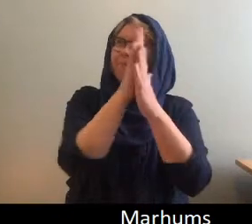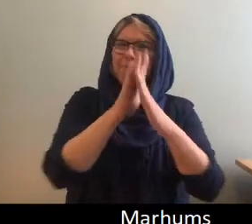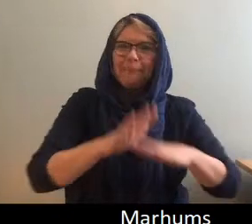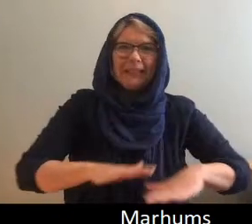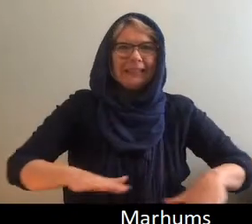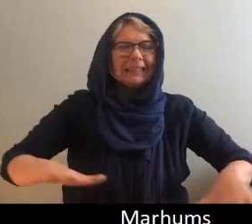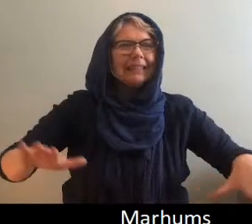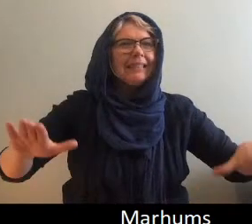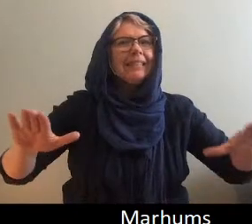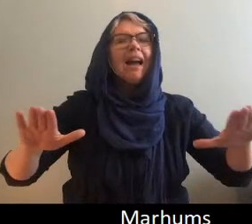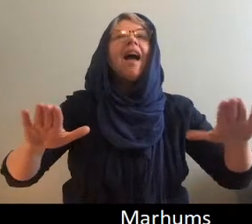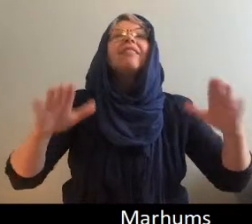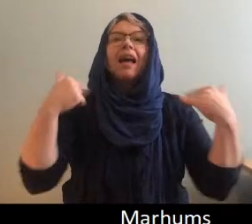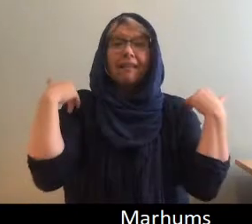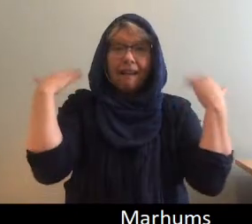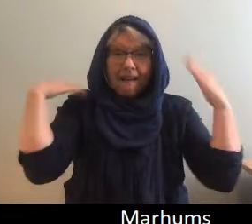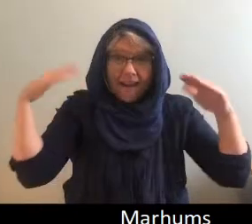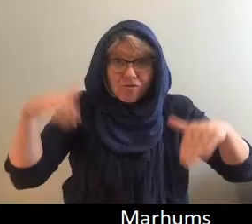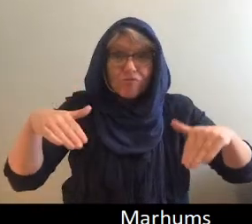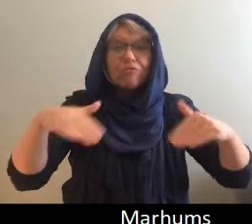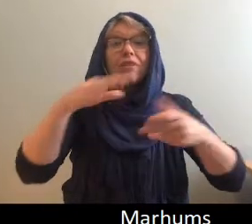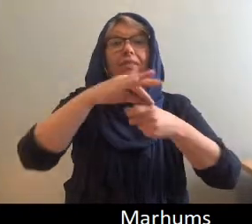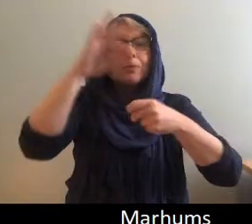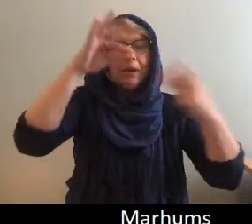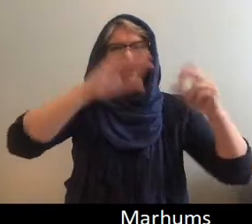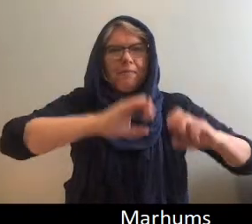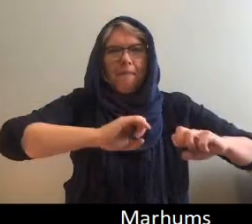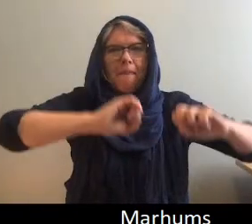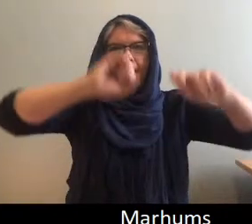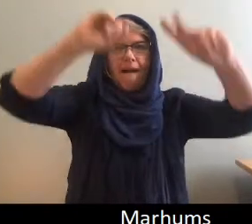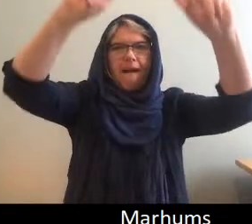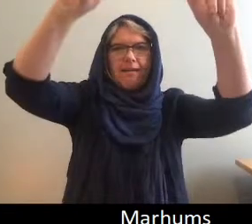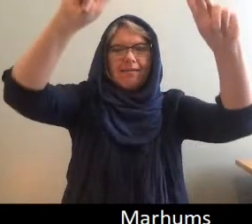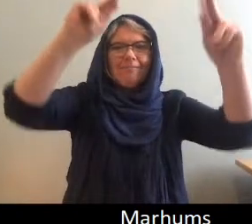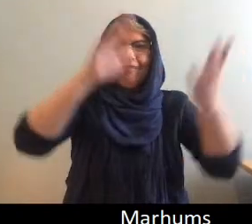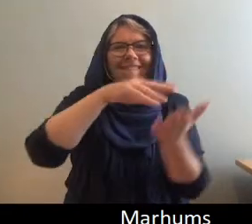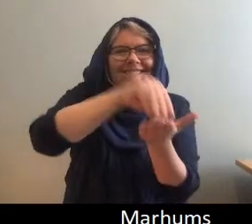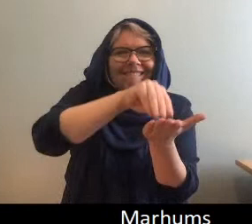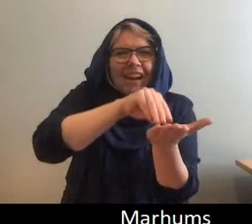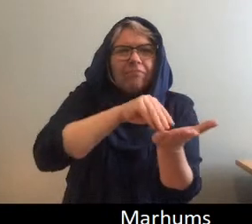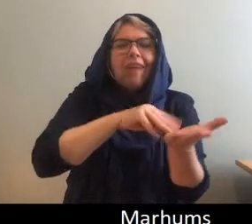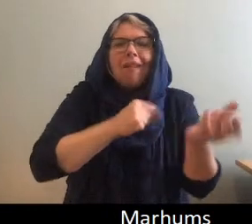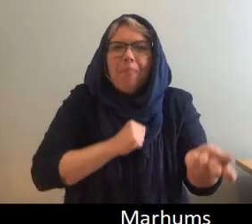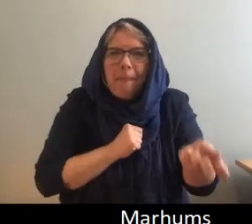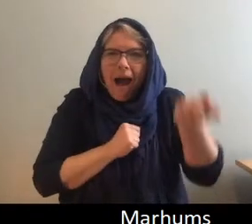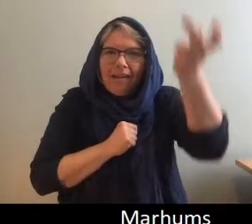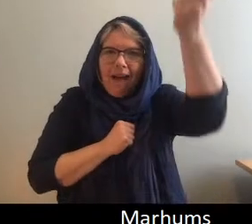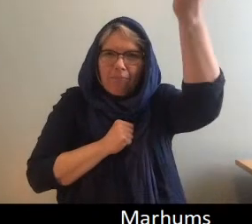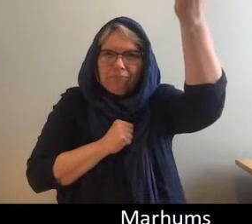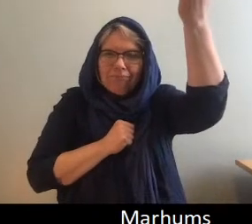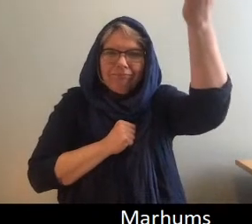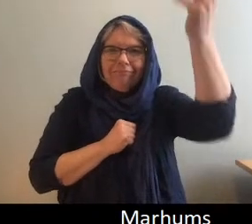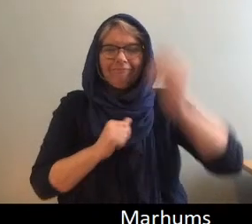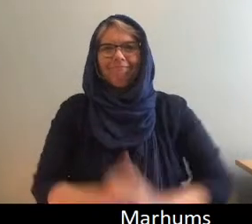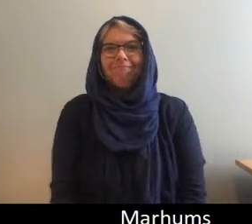of destiny, and the chapter of grandeur. And we mentioned that now we've been told